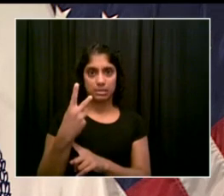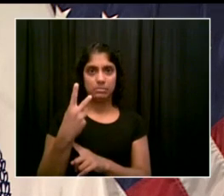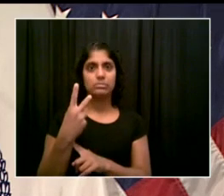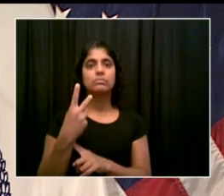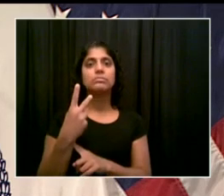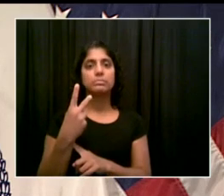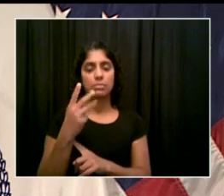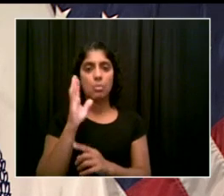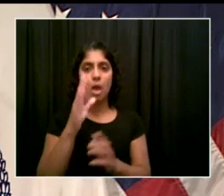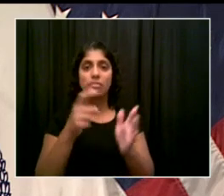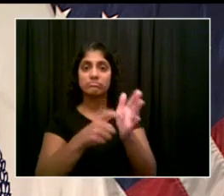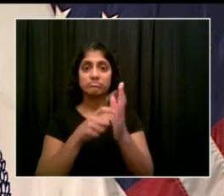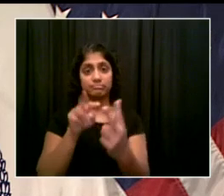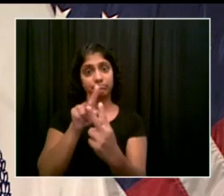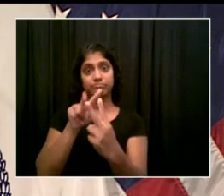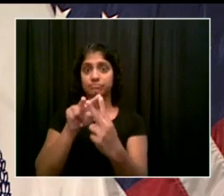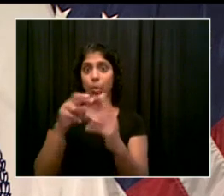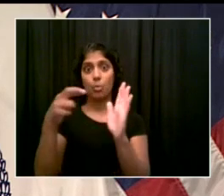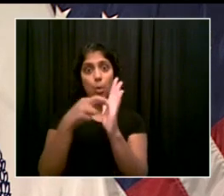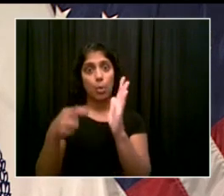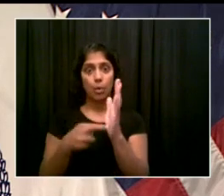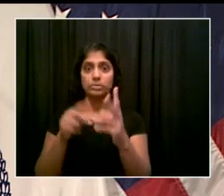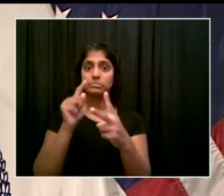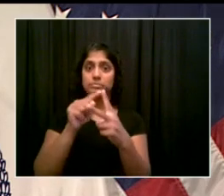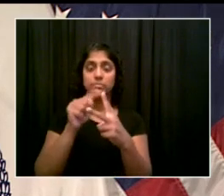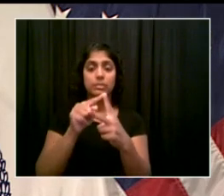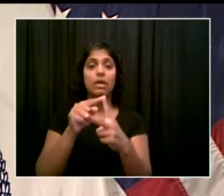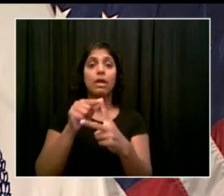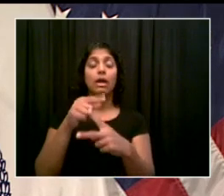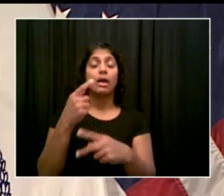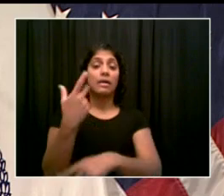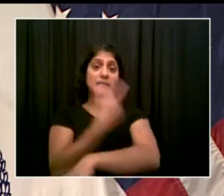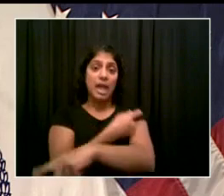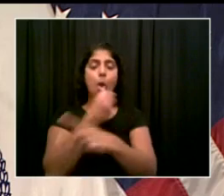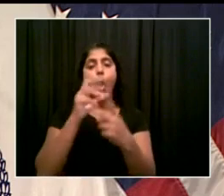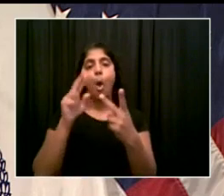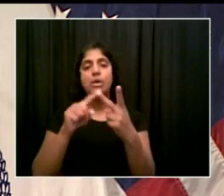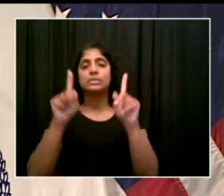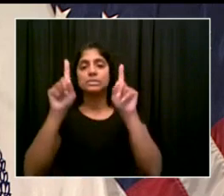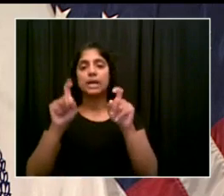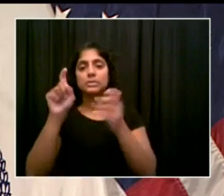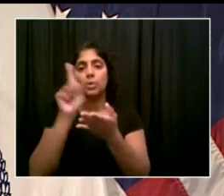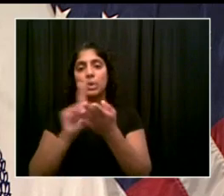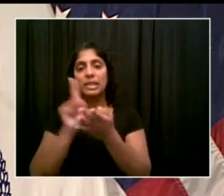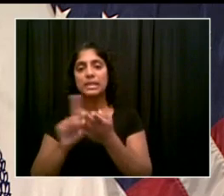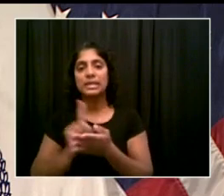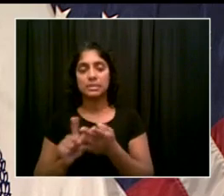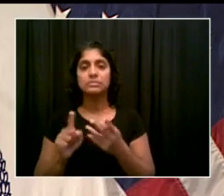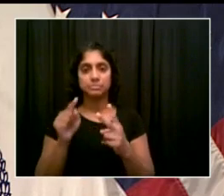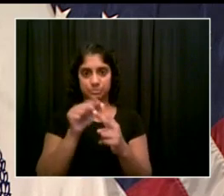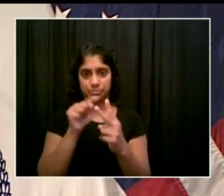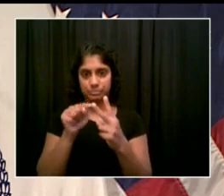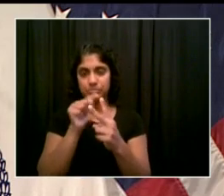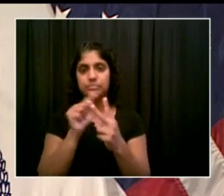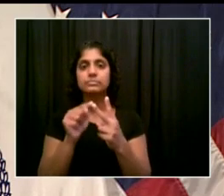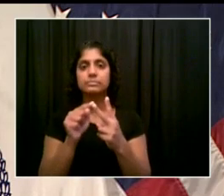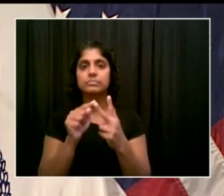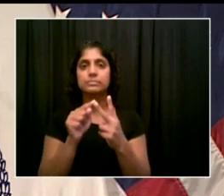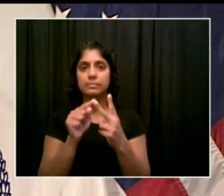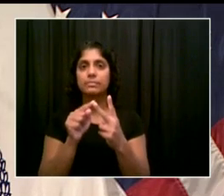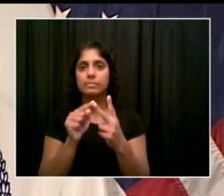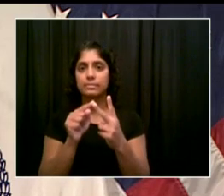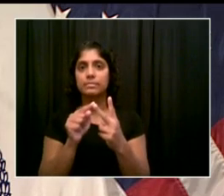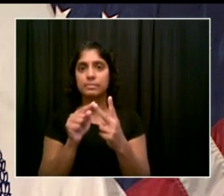least one vaccine. So do you intend to mandate vaccination for health and hospital staff once the vaccines do receive their final FDA approval? And